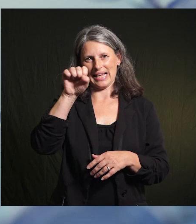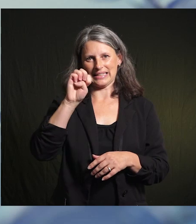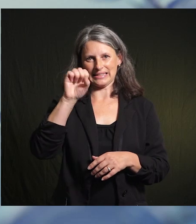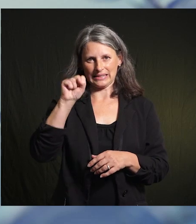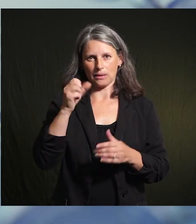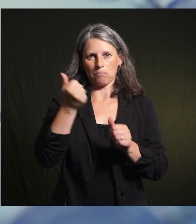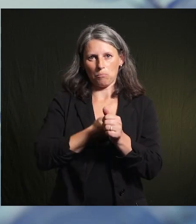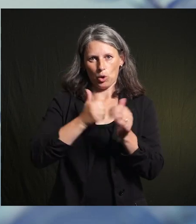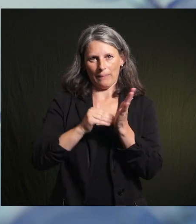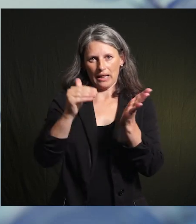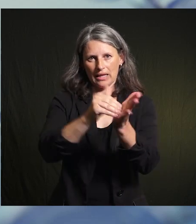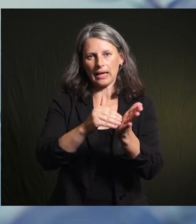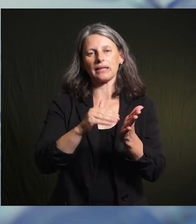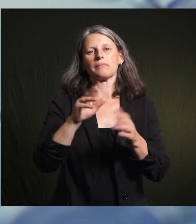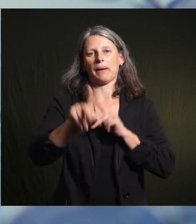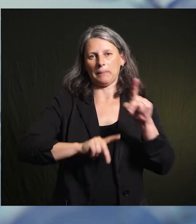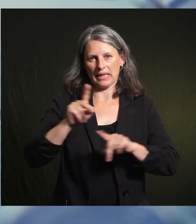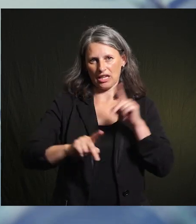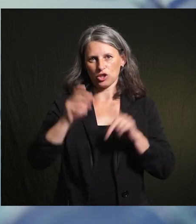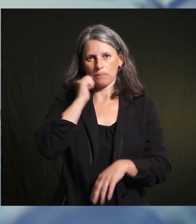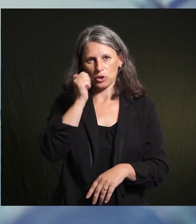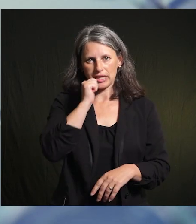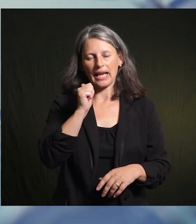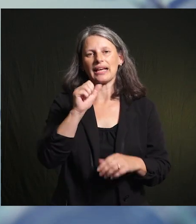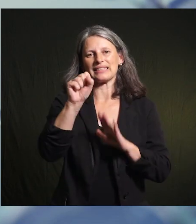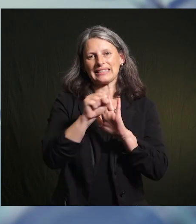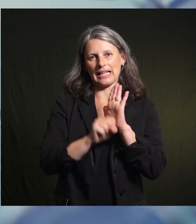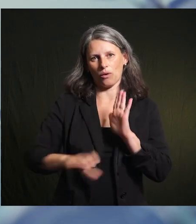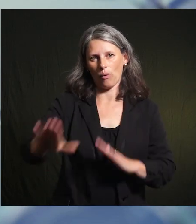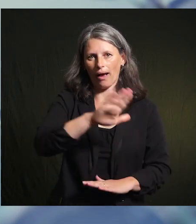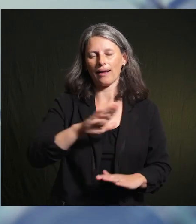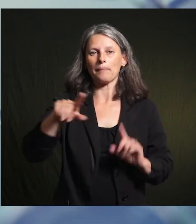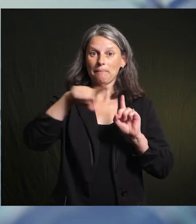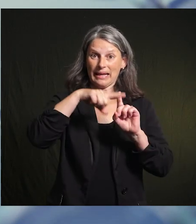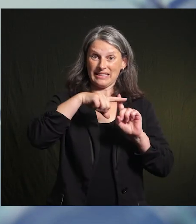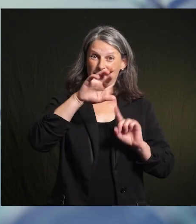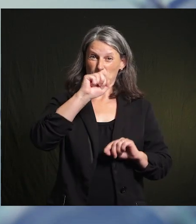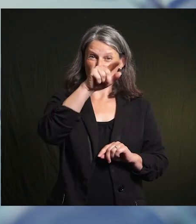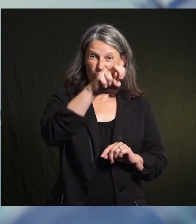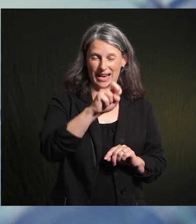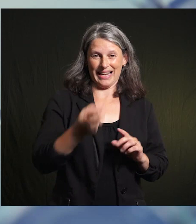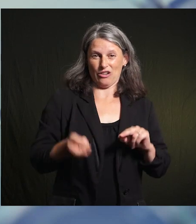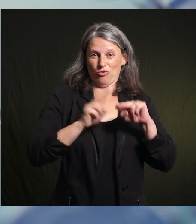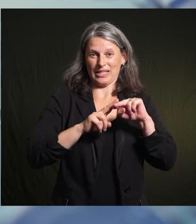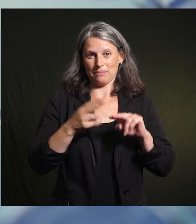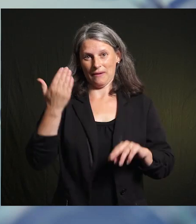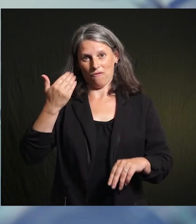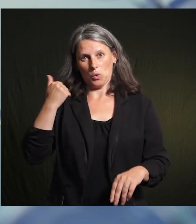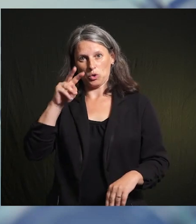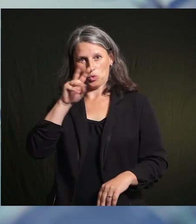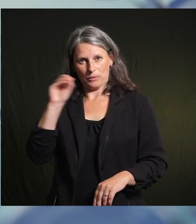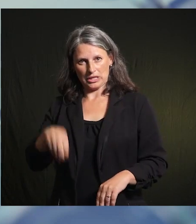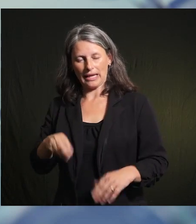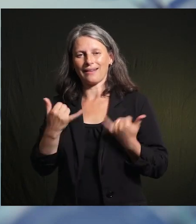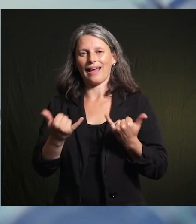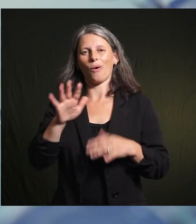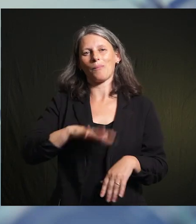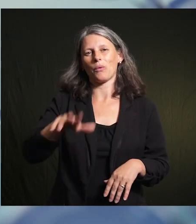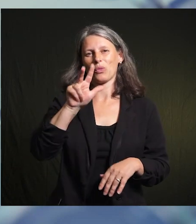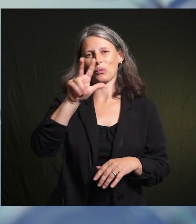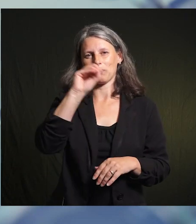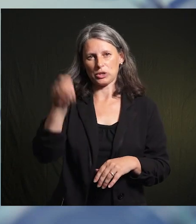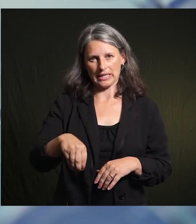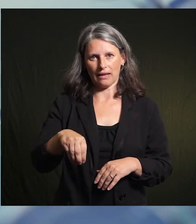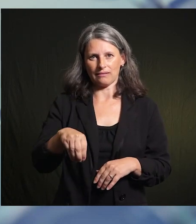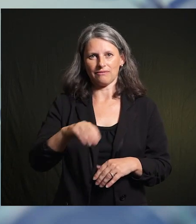of population per day here statewide, and a positivity rate that has increased from around 2% to about